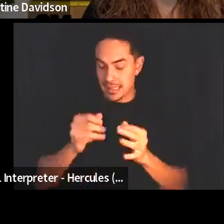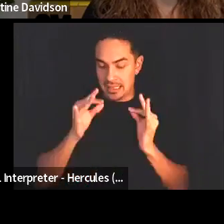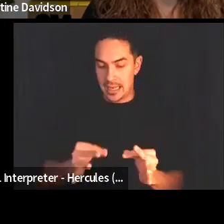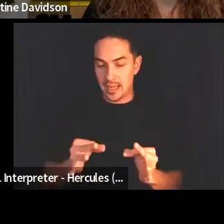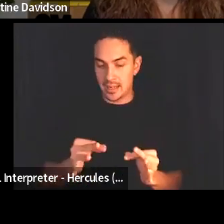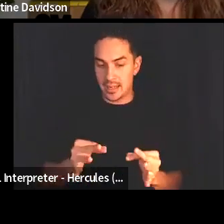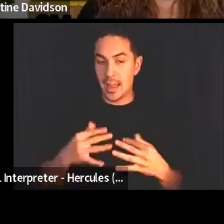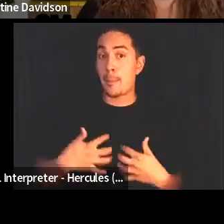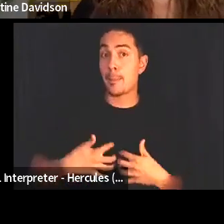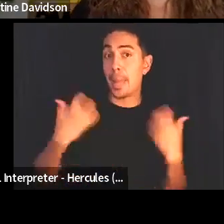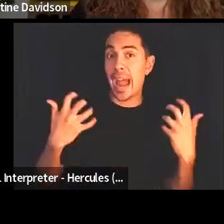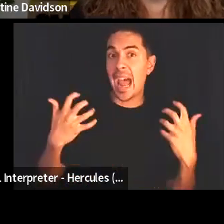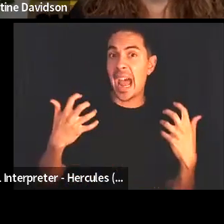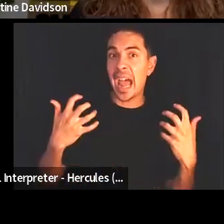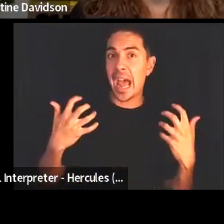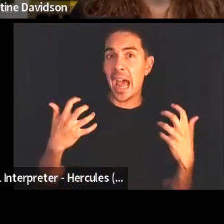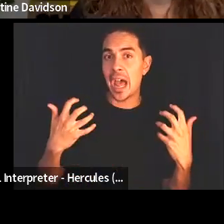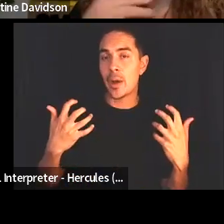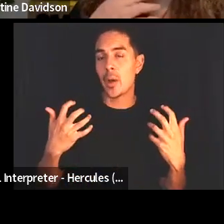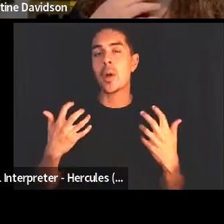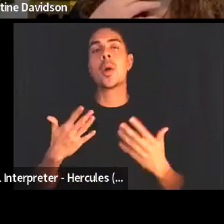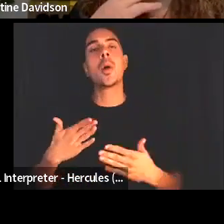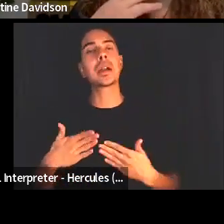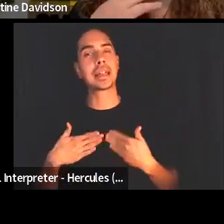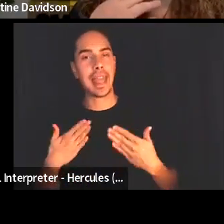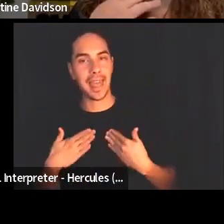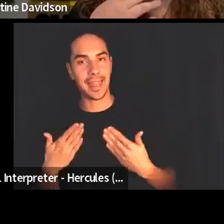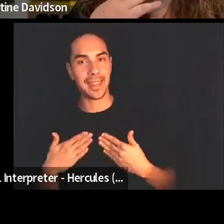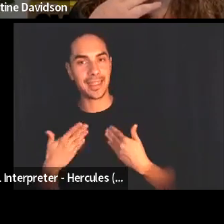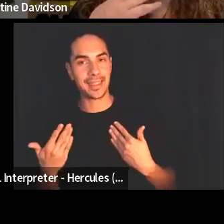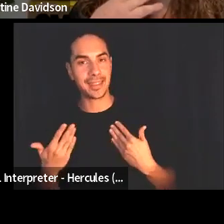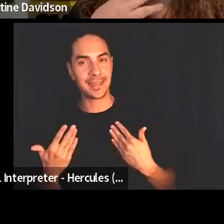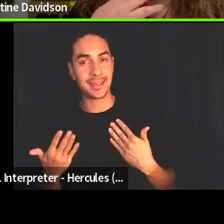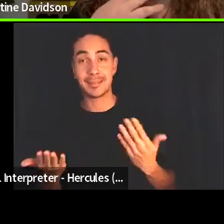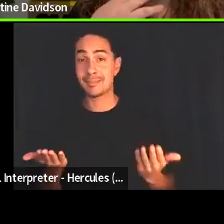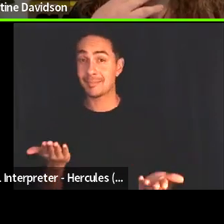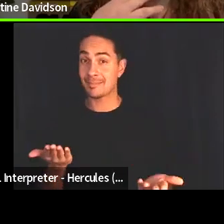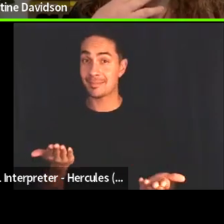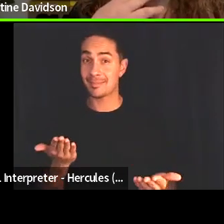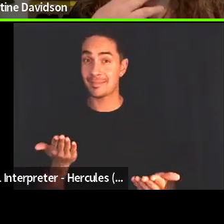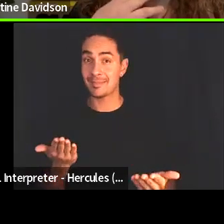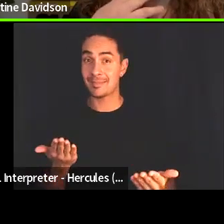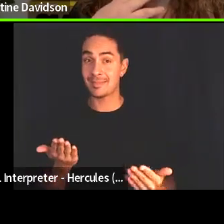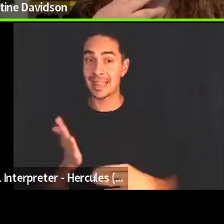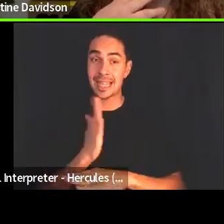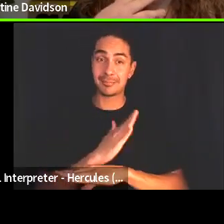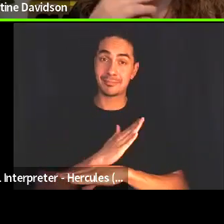or glad. Right. So I just wanted to offer that.